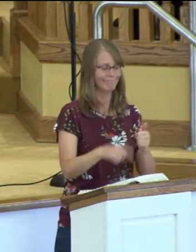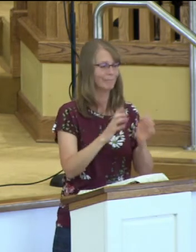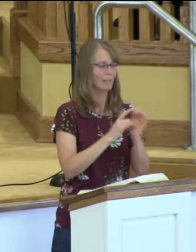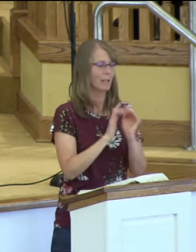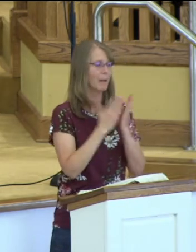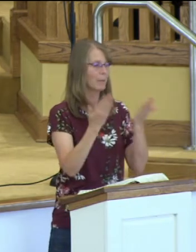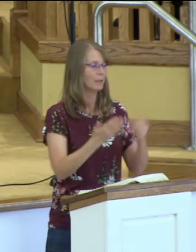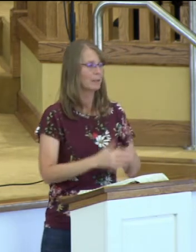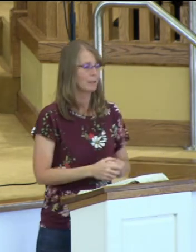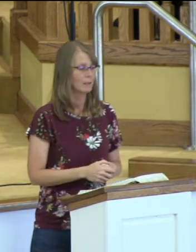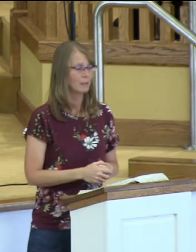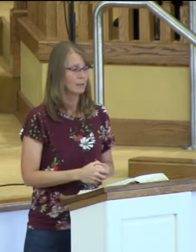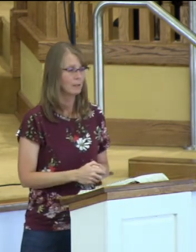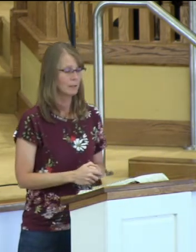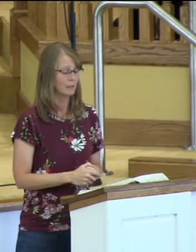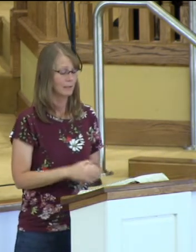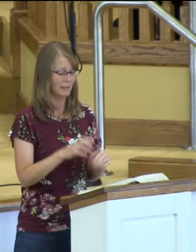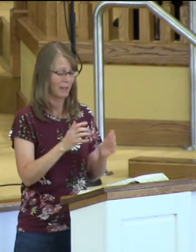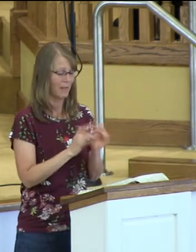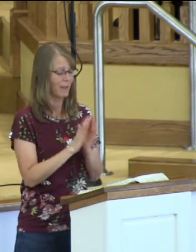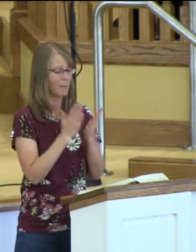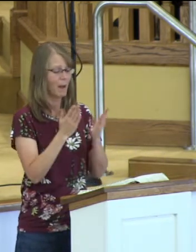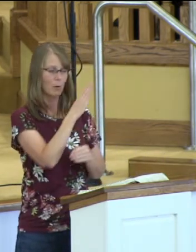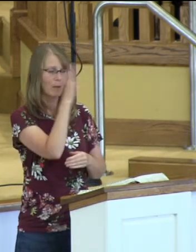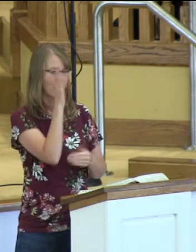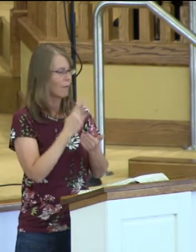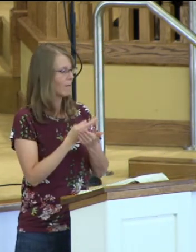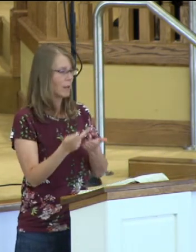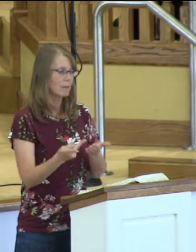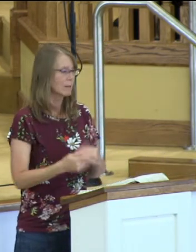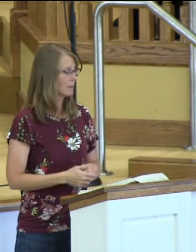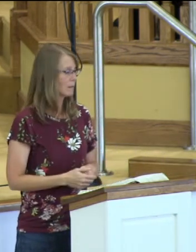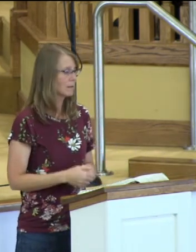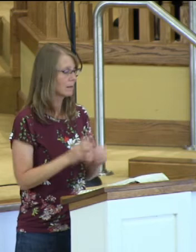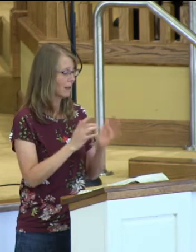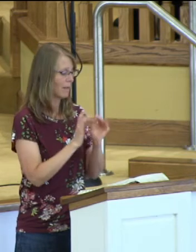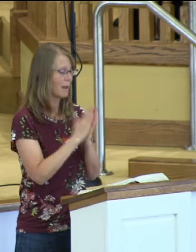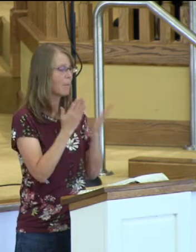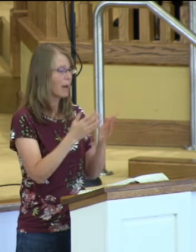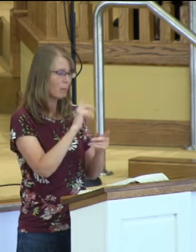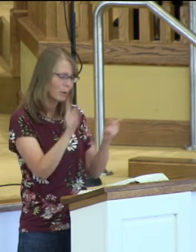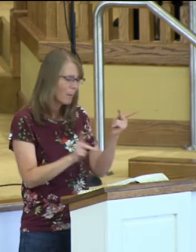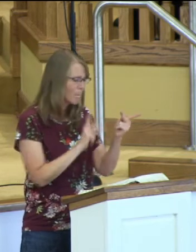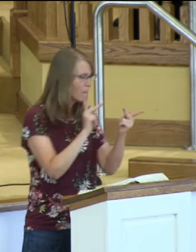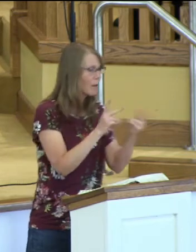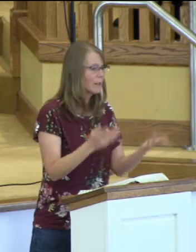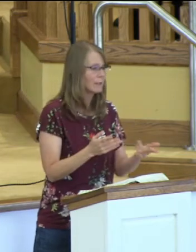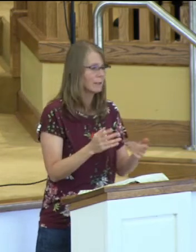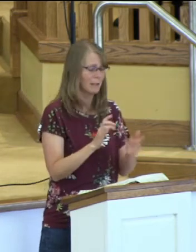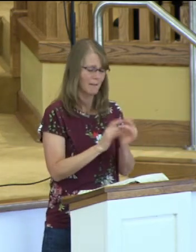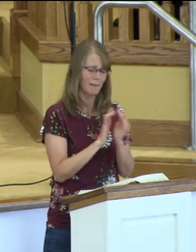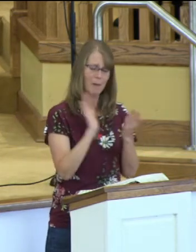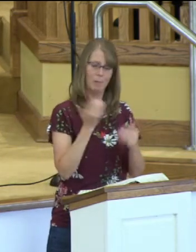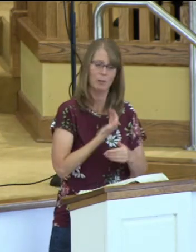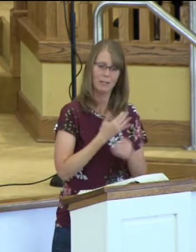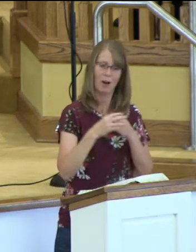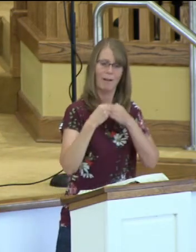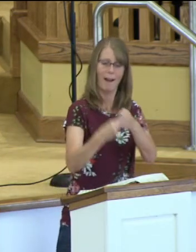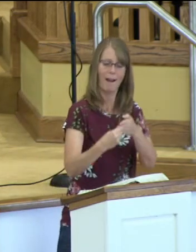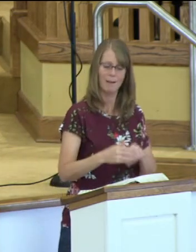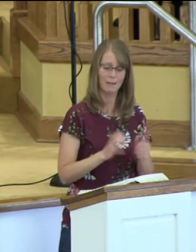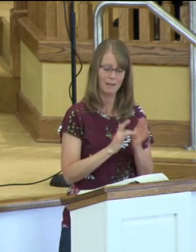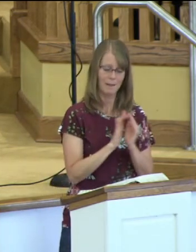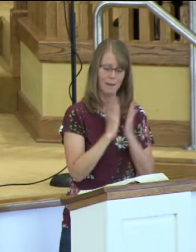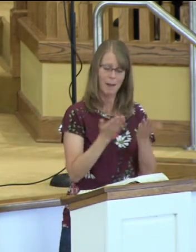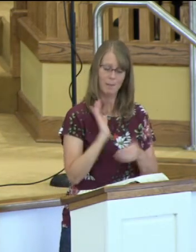do? Listen, the Bible never fails. The Bible is perfect. The Bible is our guidebook. The